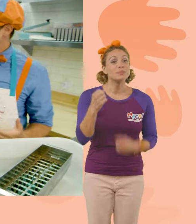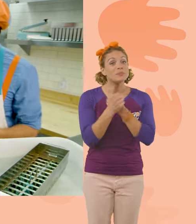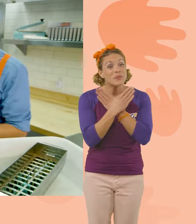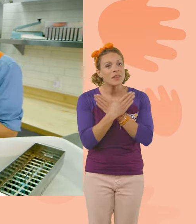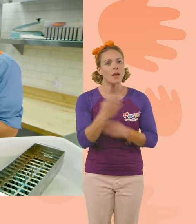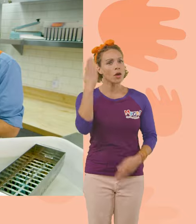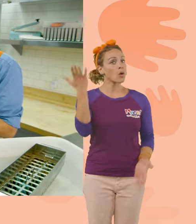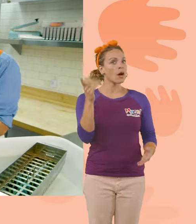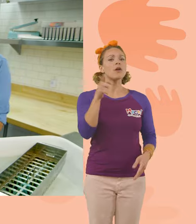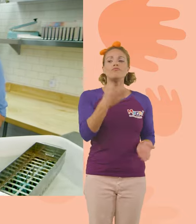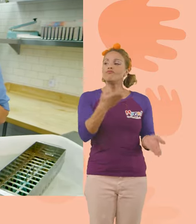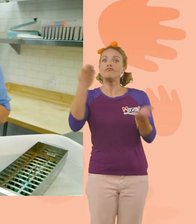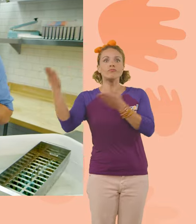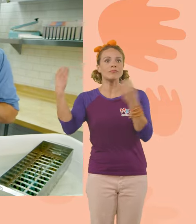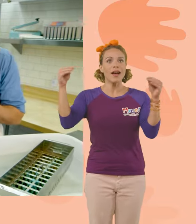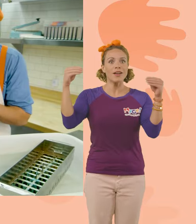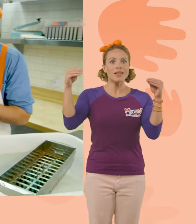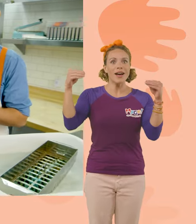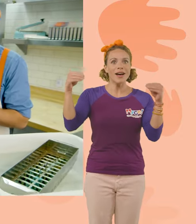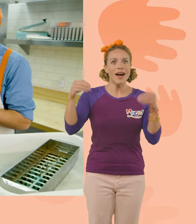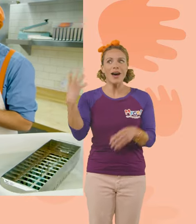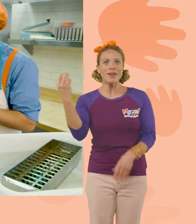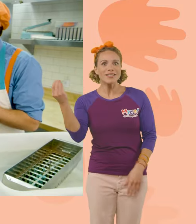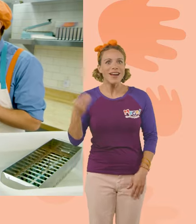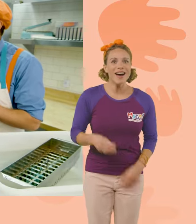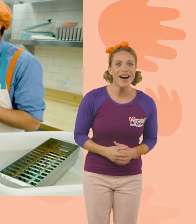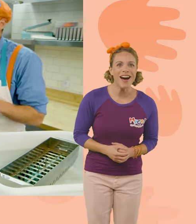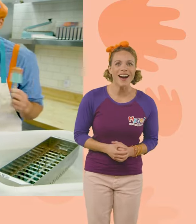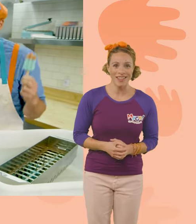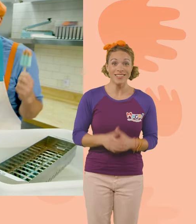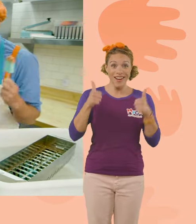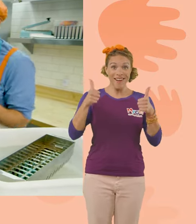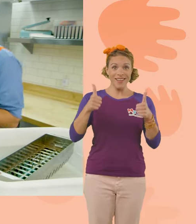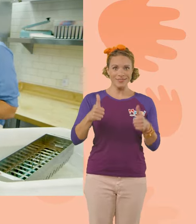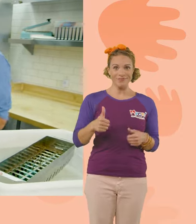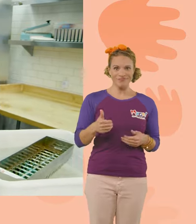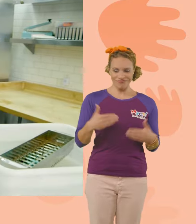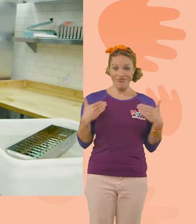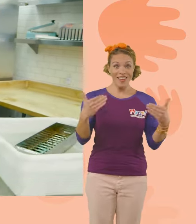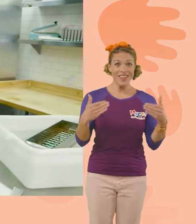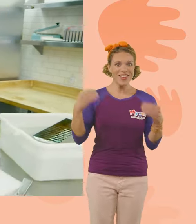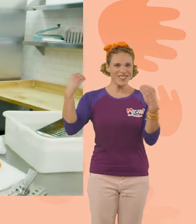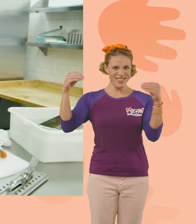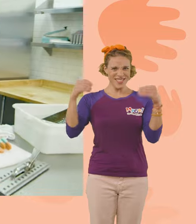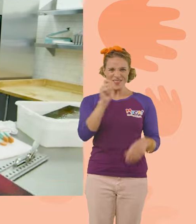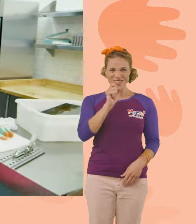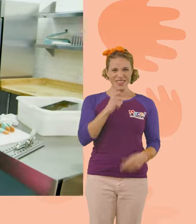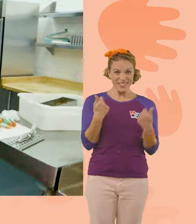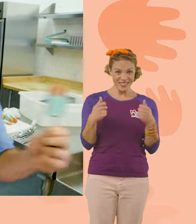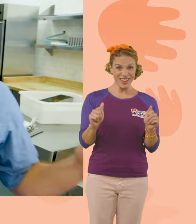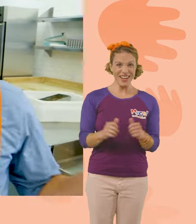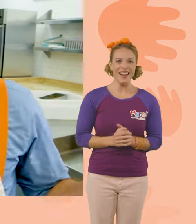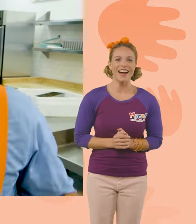Do you like them? These are delicious, Blippi. You know what? You need to take those outside and go sell some pops. Mm, awesome. All right, let's go try